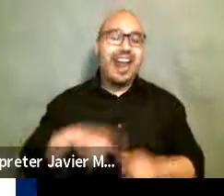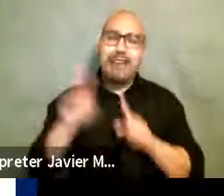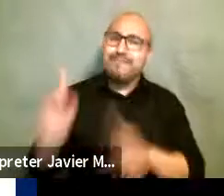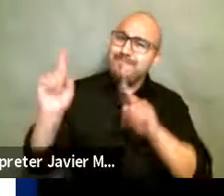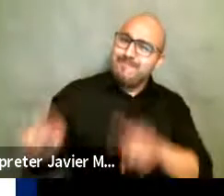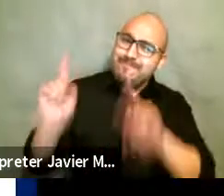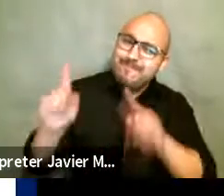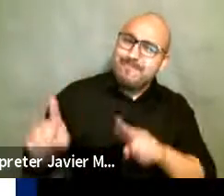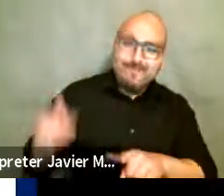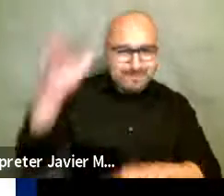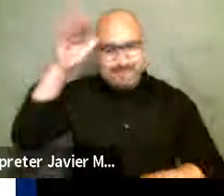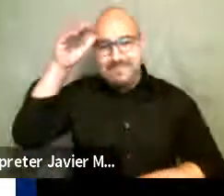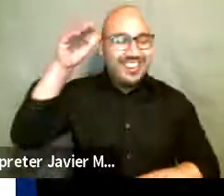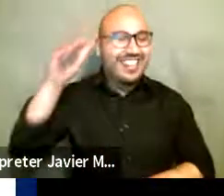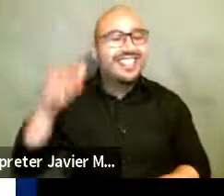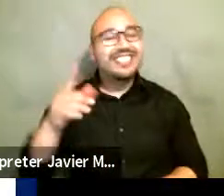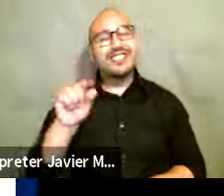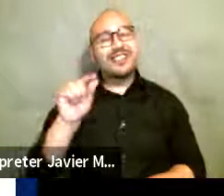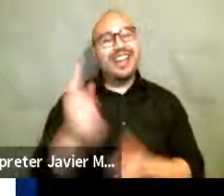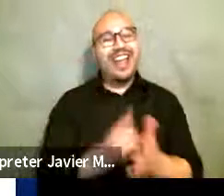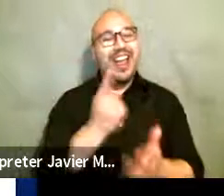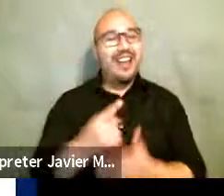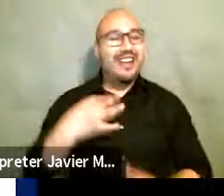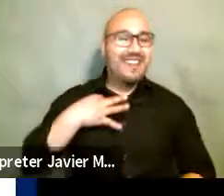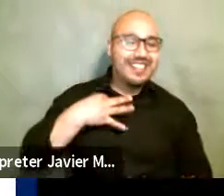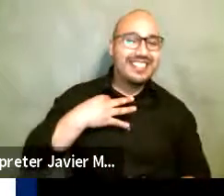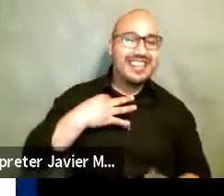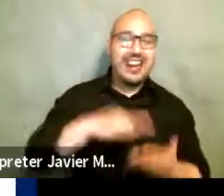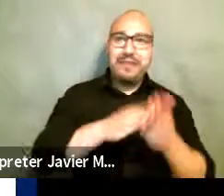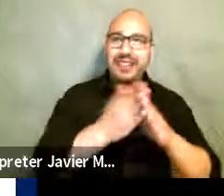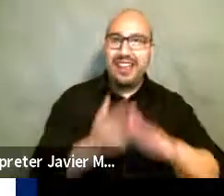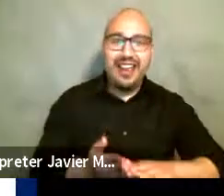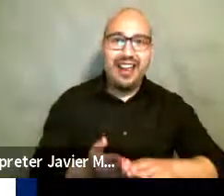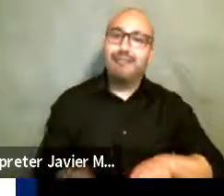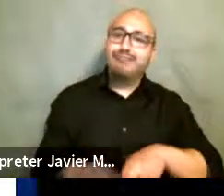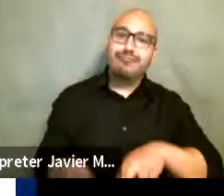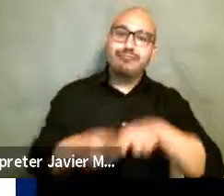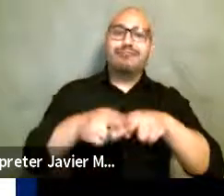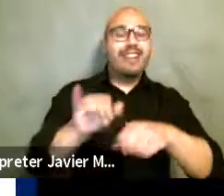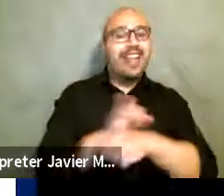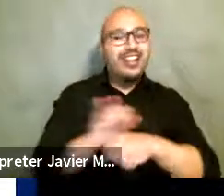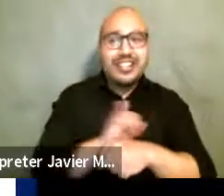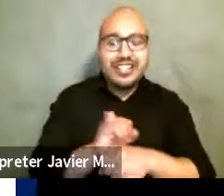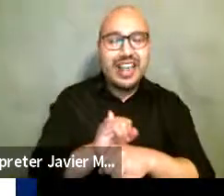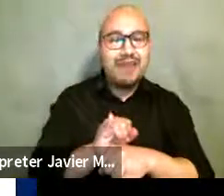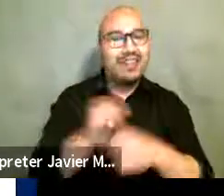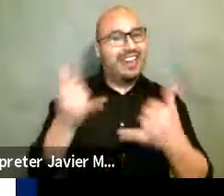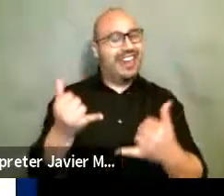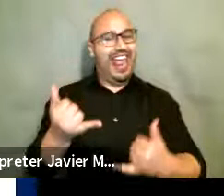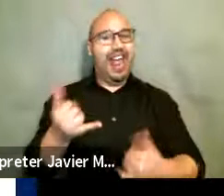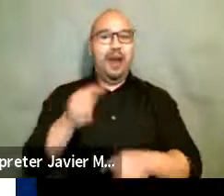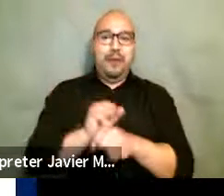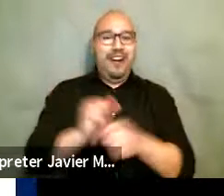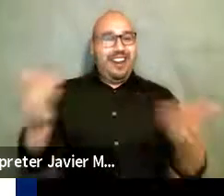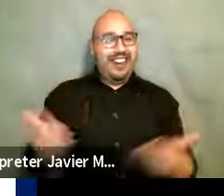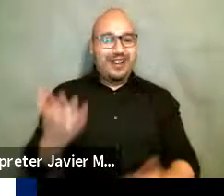So, well, 20-hour volunteer hours turned into an internship, which turned into my current position here at Poverello